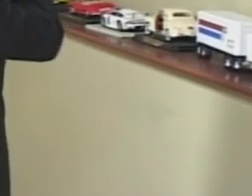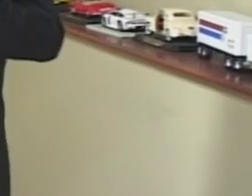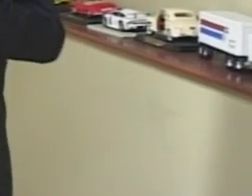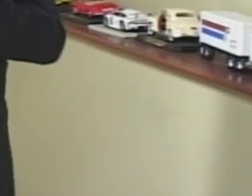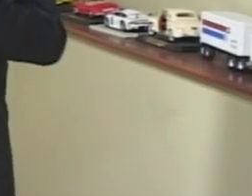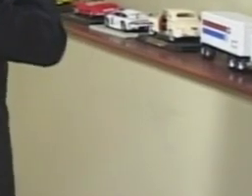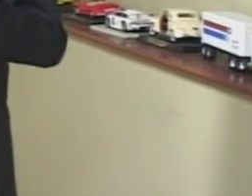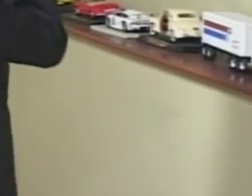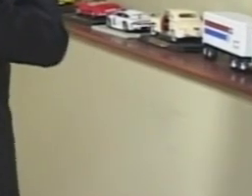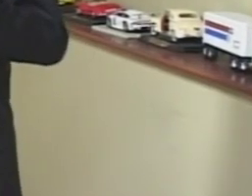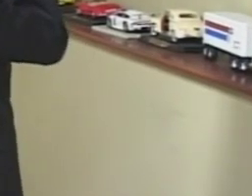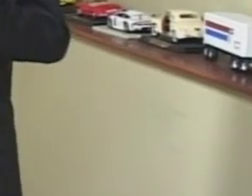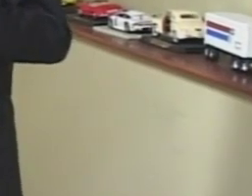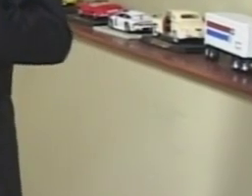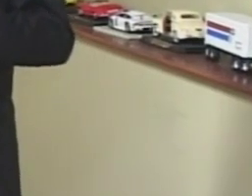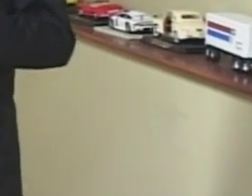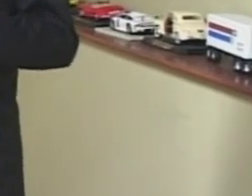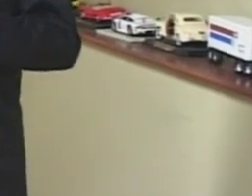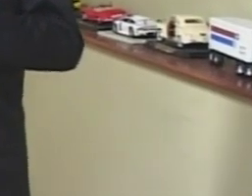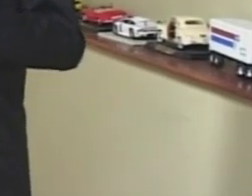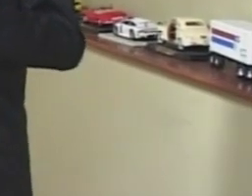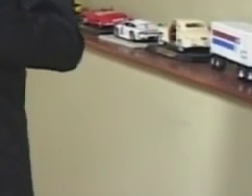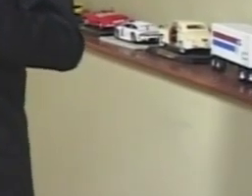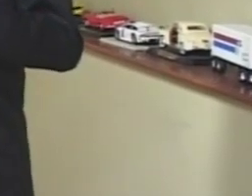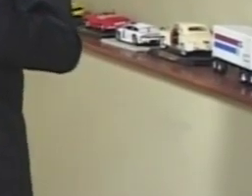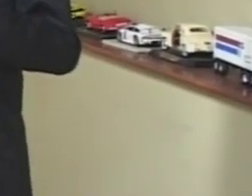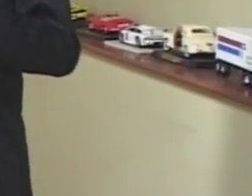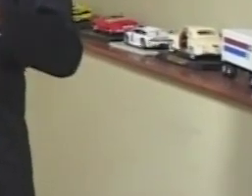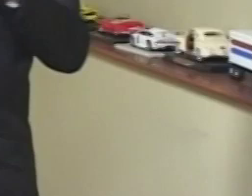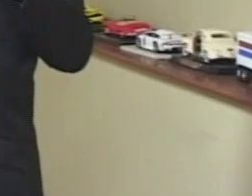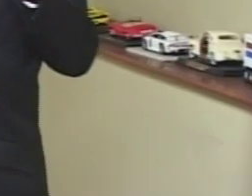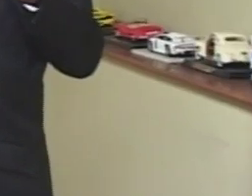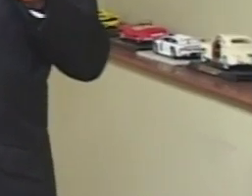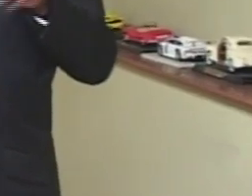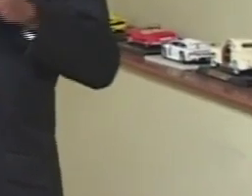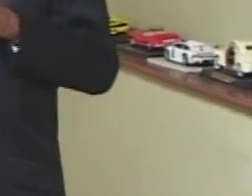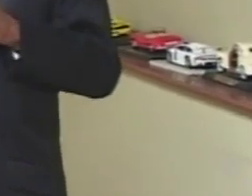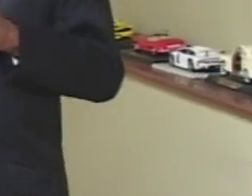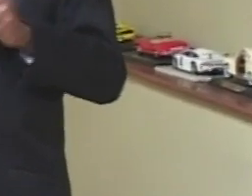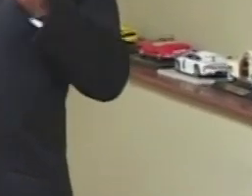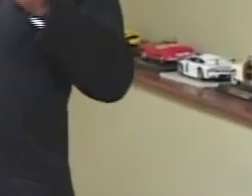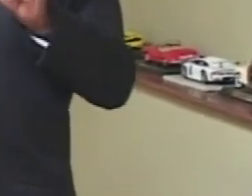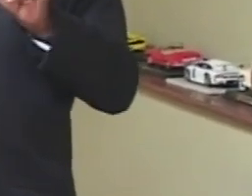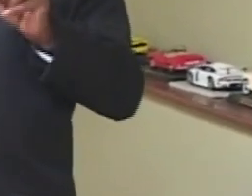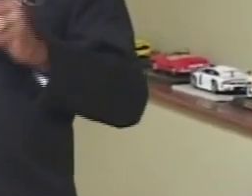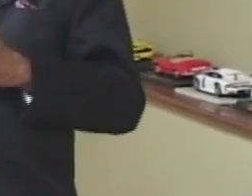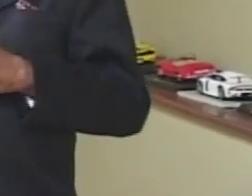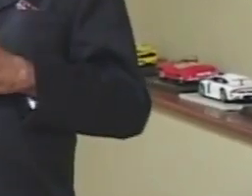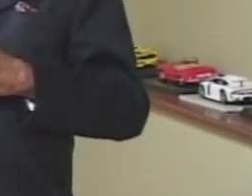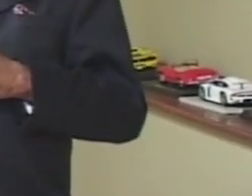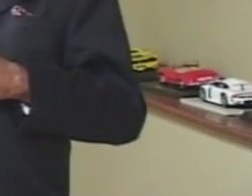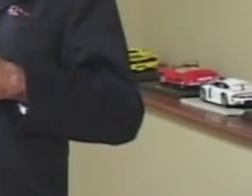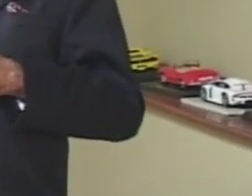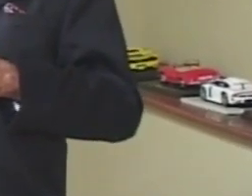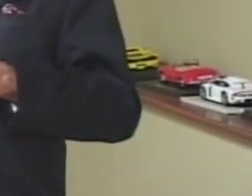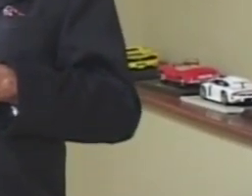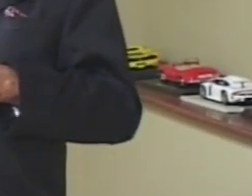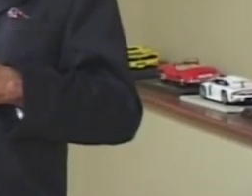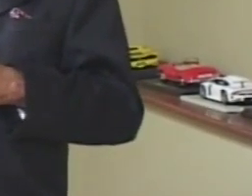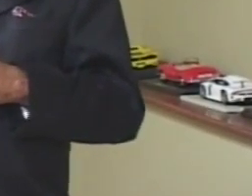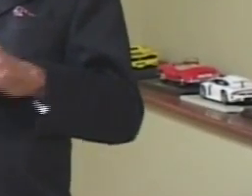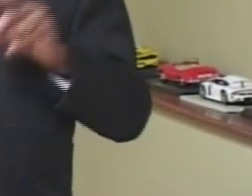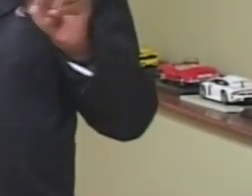still the answer for you. The book of Hebrews tells us in the 13th chapter in verse 7 that